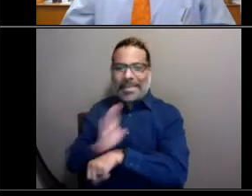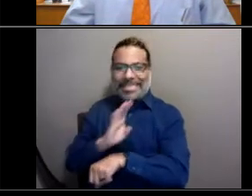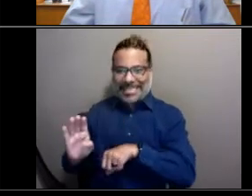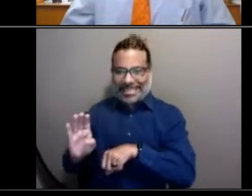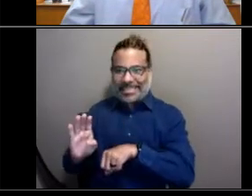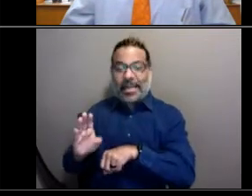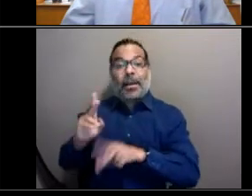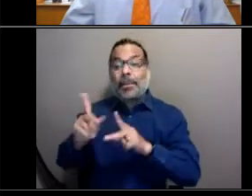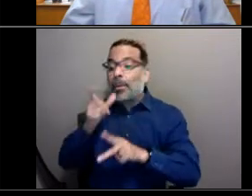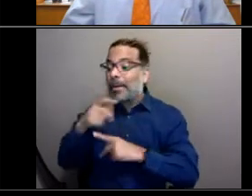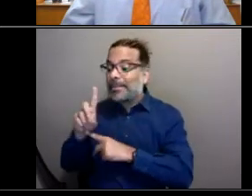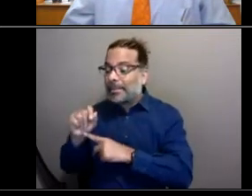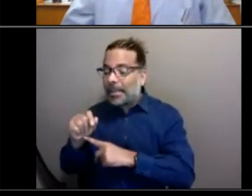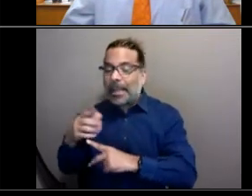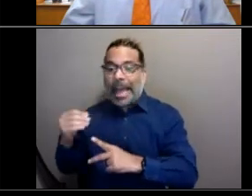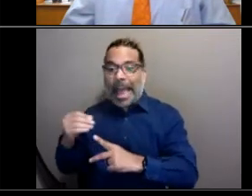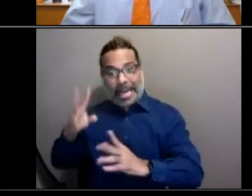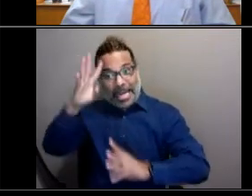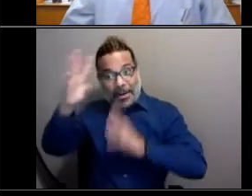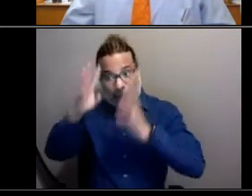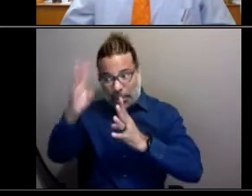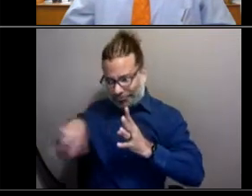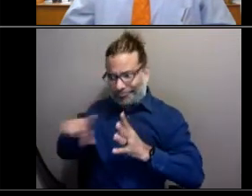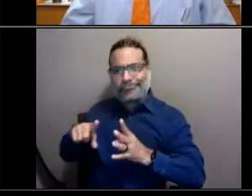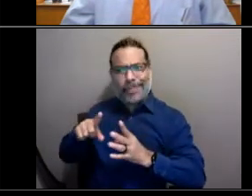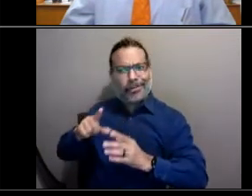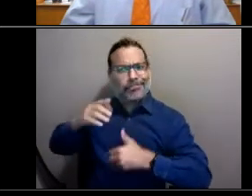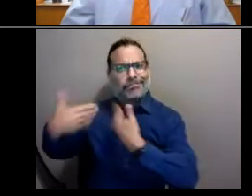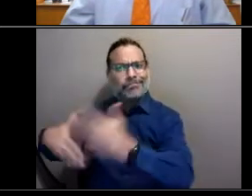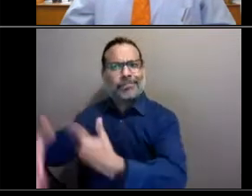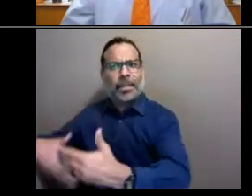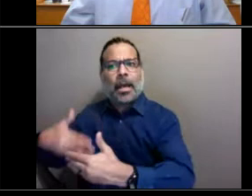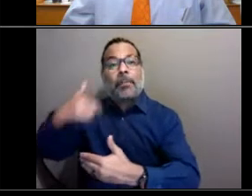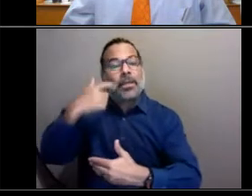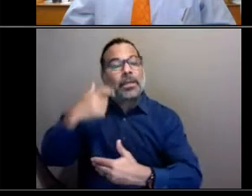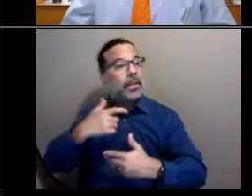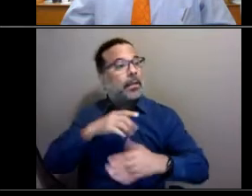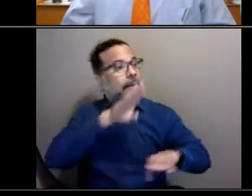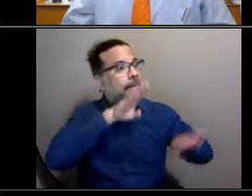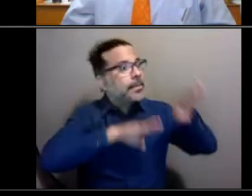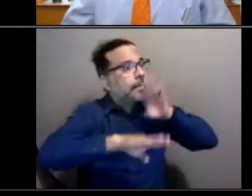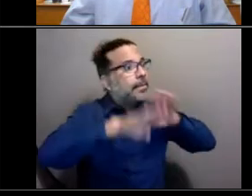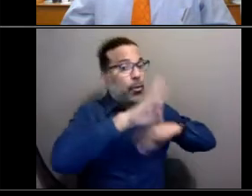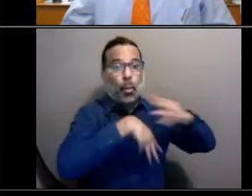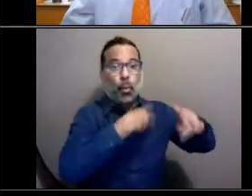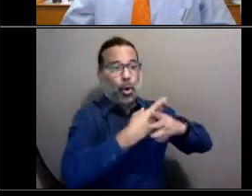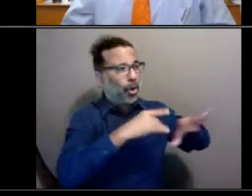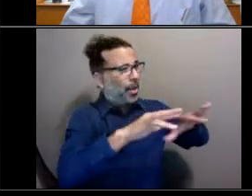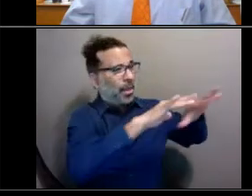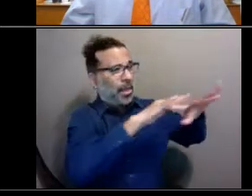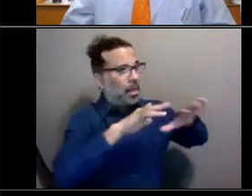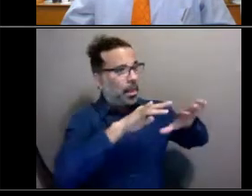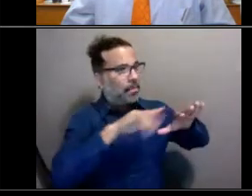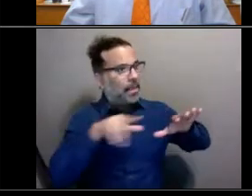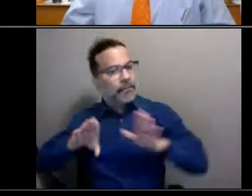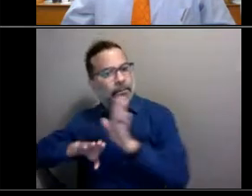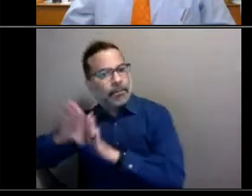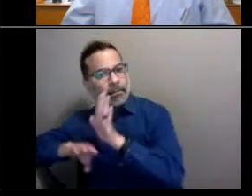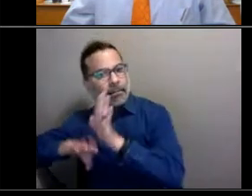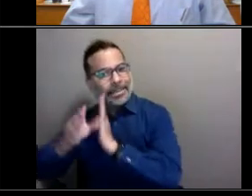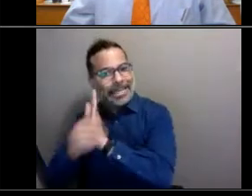disability community and innovation. Because if you have to navigate the world with a disability, you have a skill set,